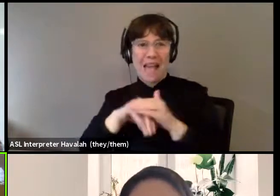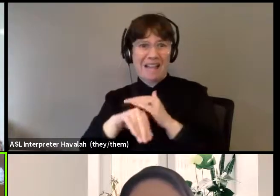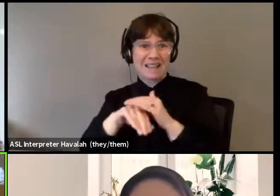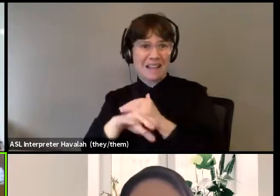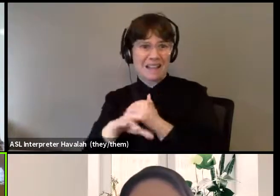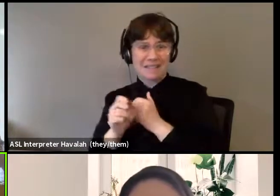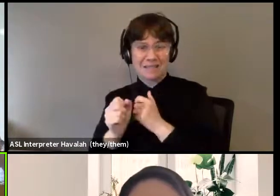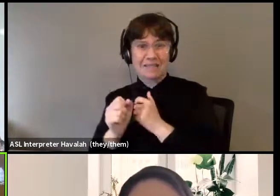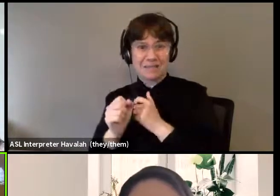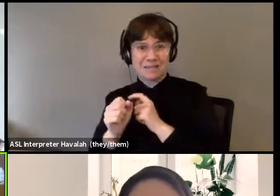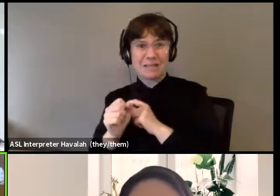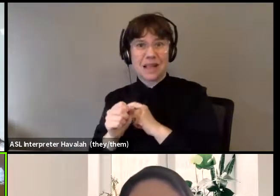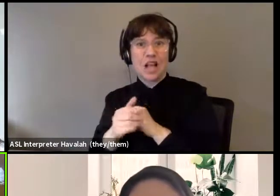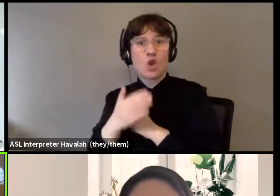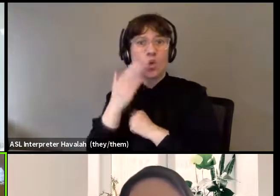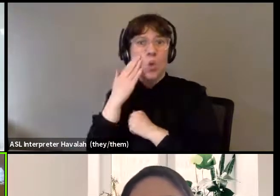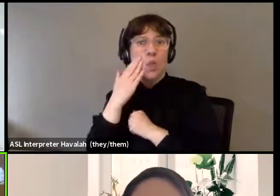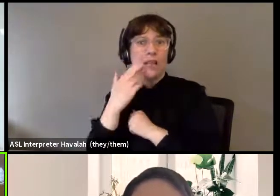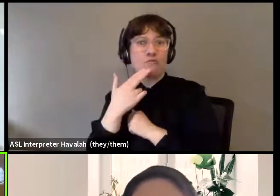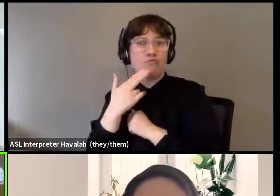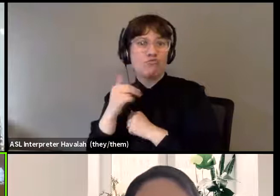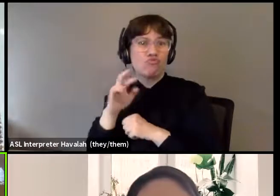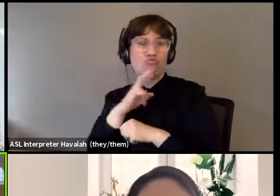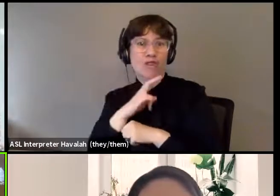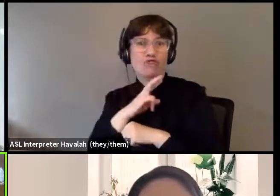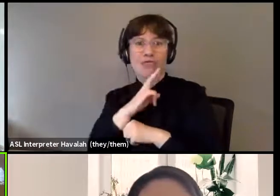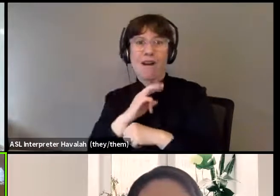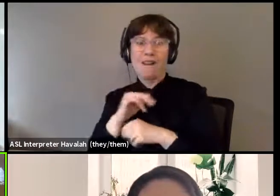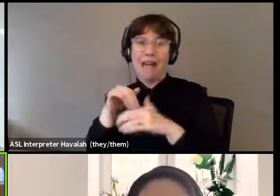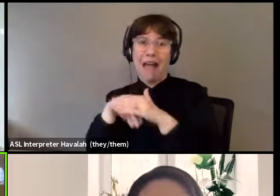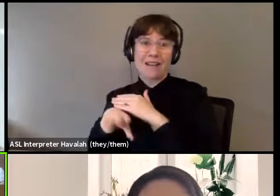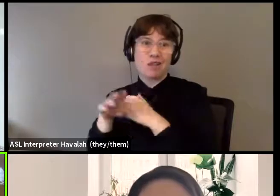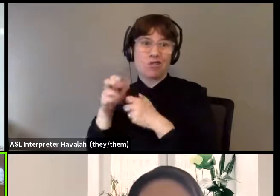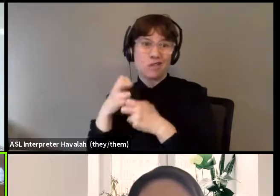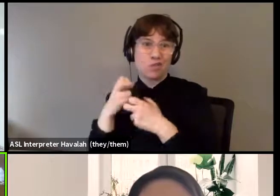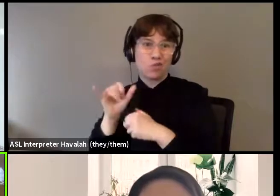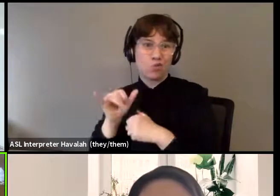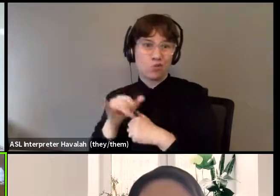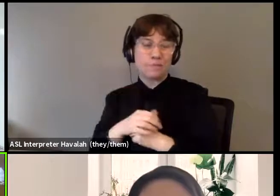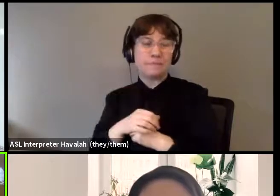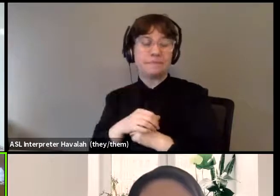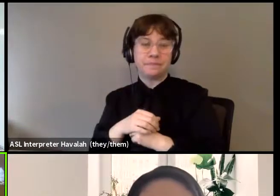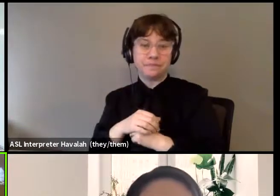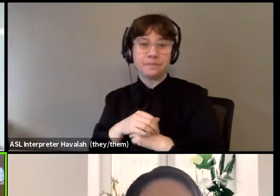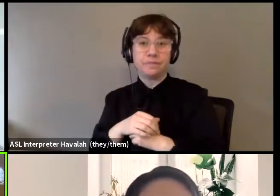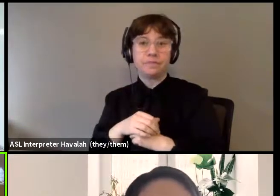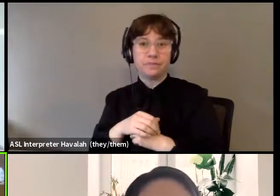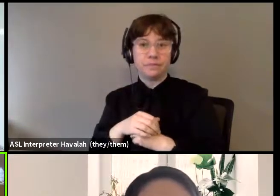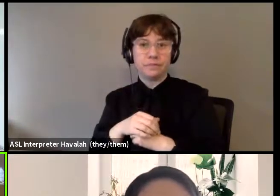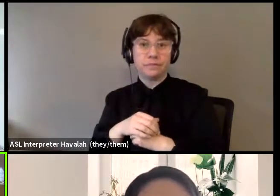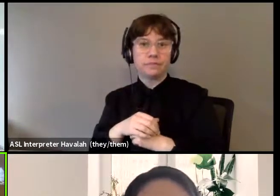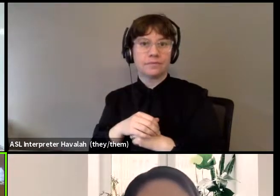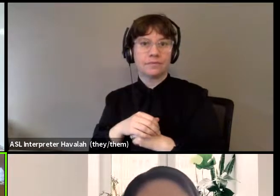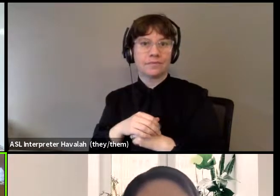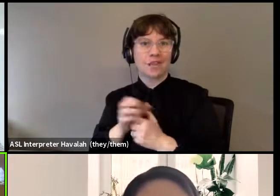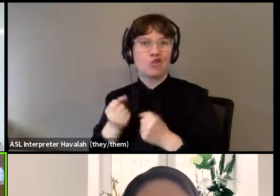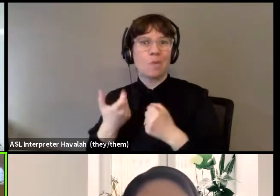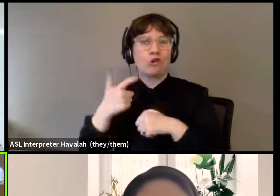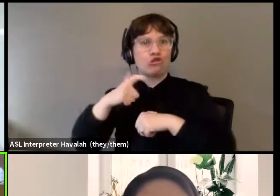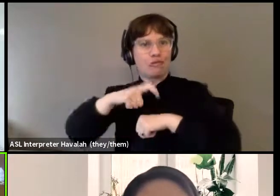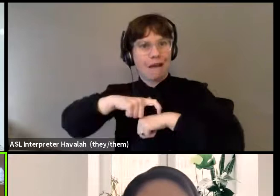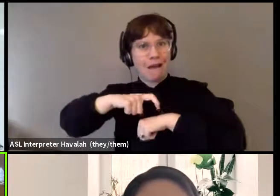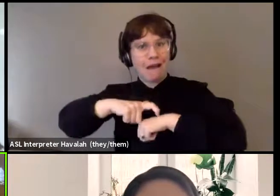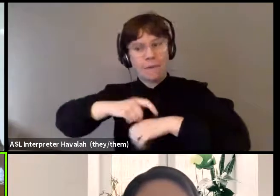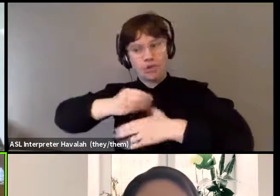for that smaller player in the restaurant and food service industry too. Because the time it takes to source